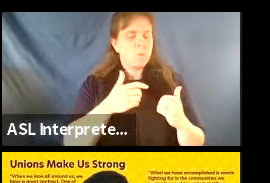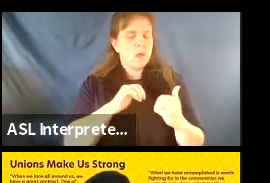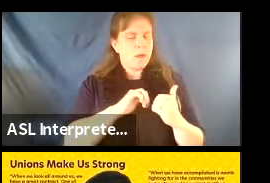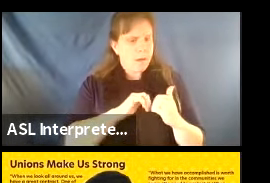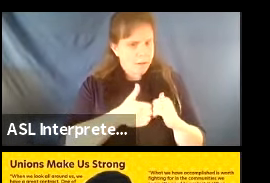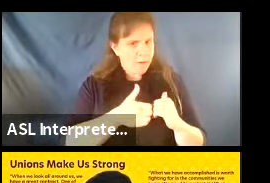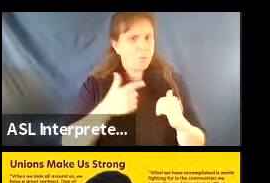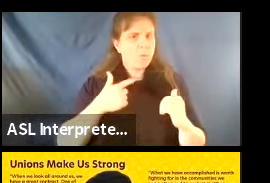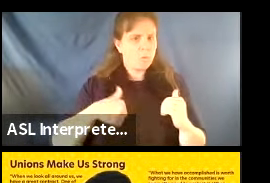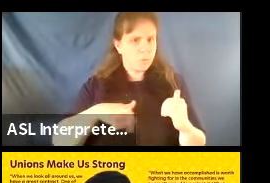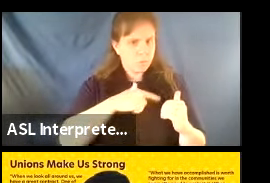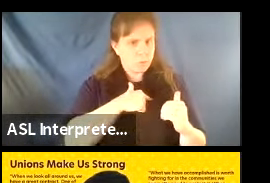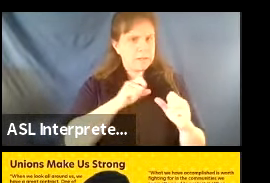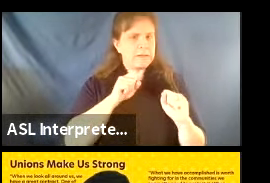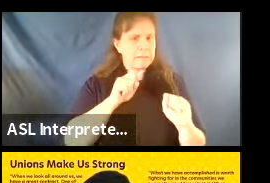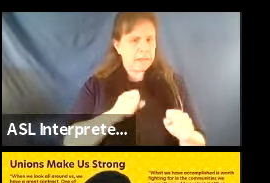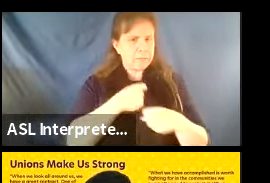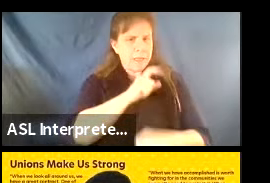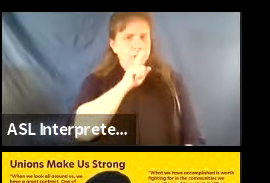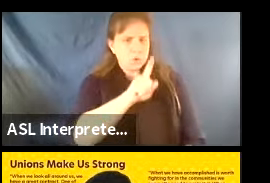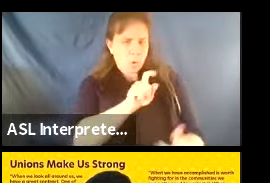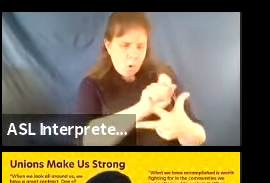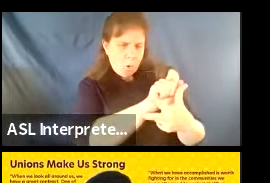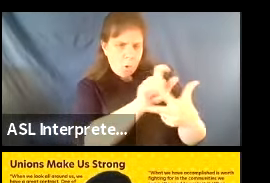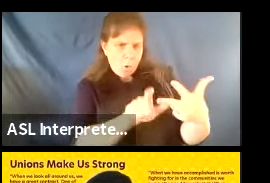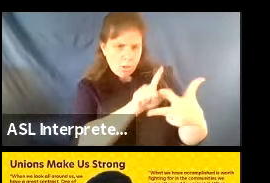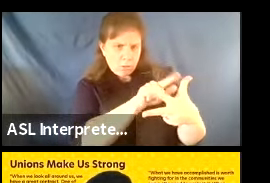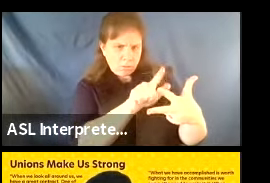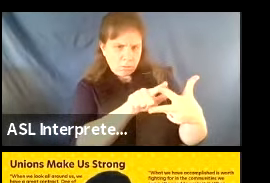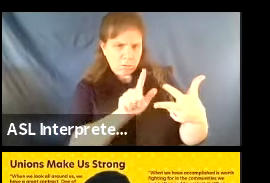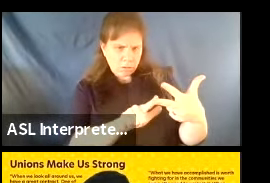ensuring those pieces, and